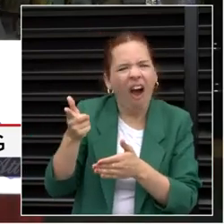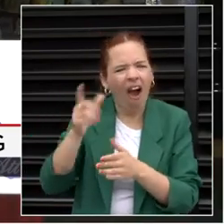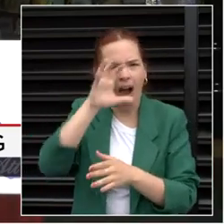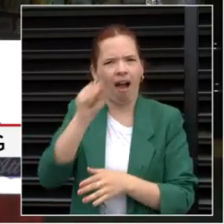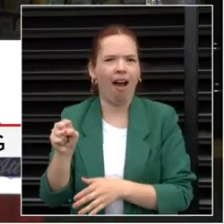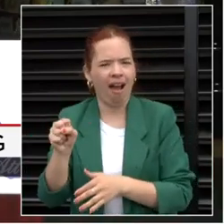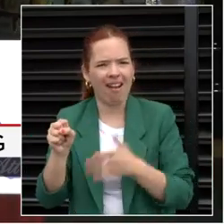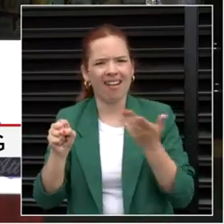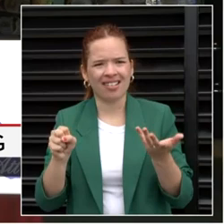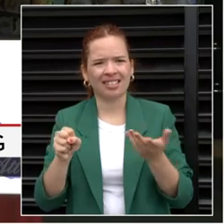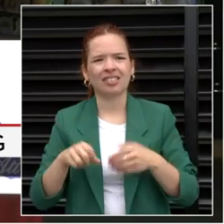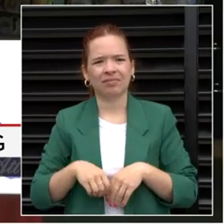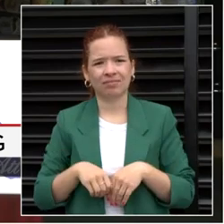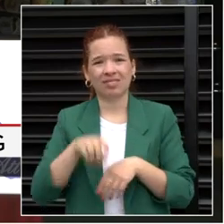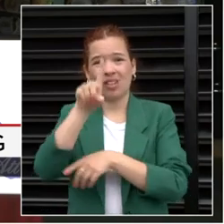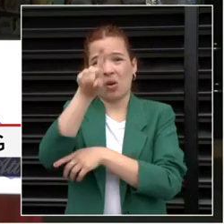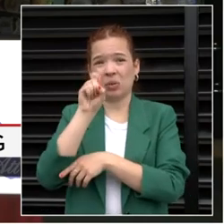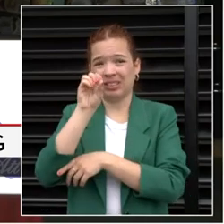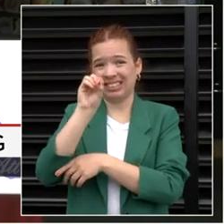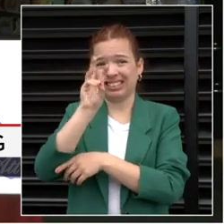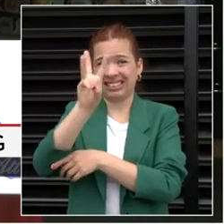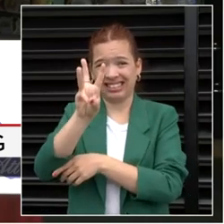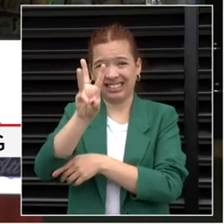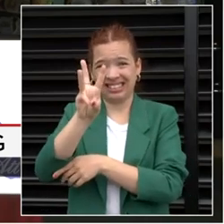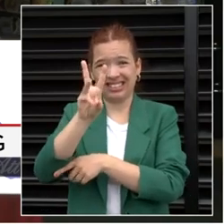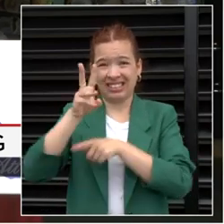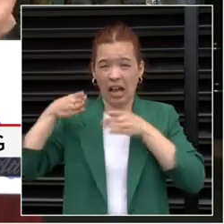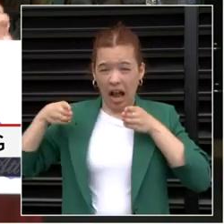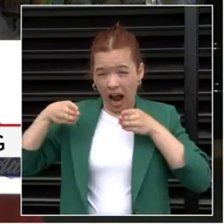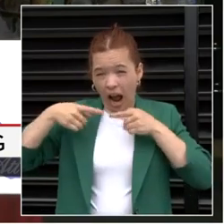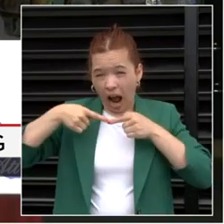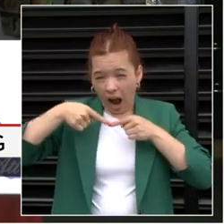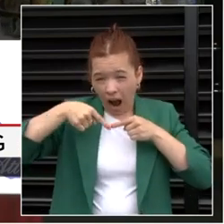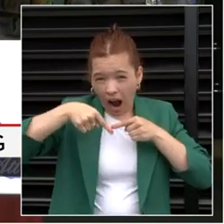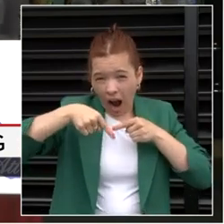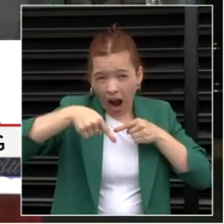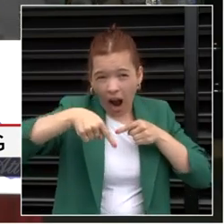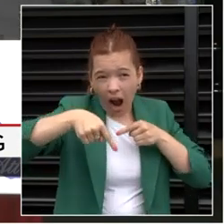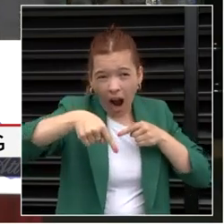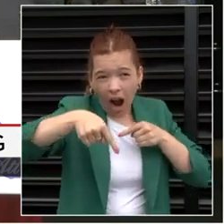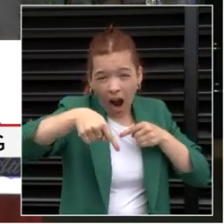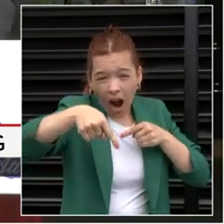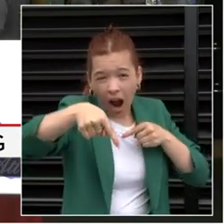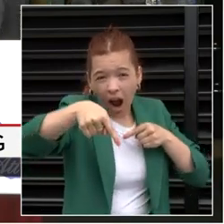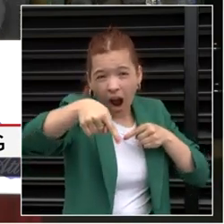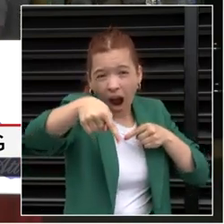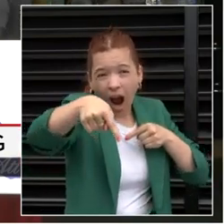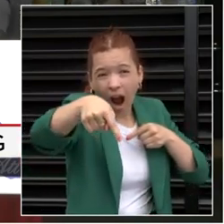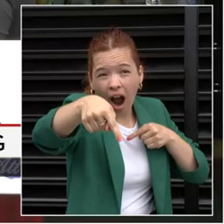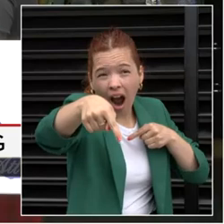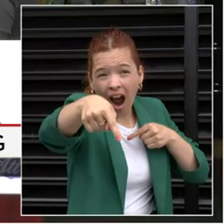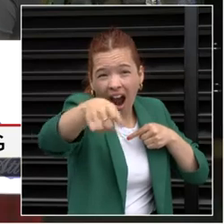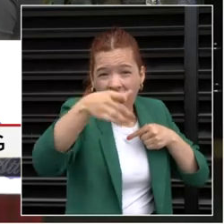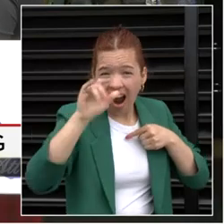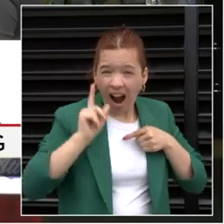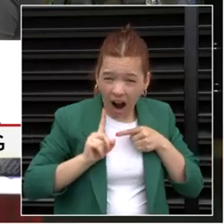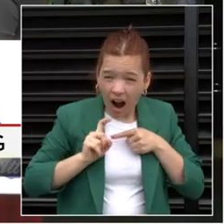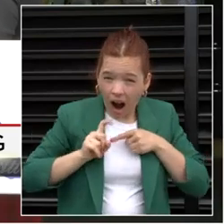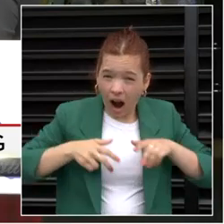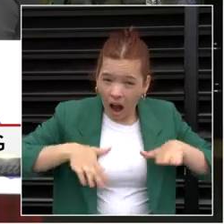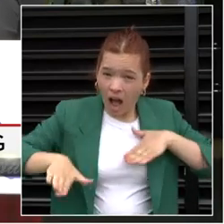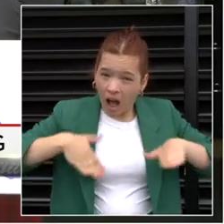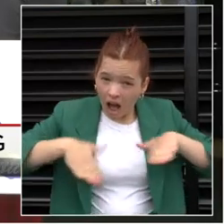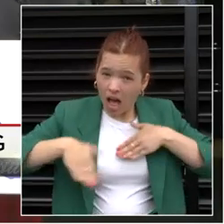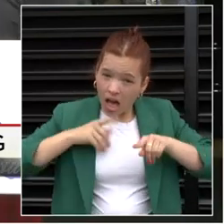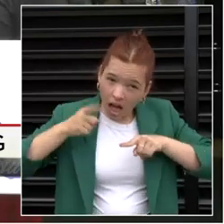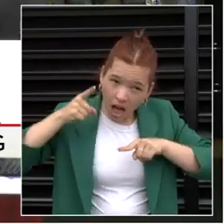106-foot hallway, stretching like an umbilical cord attaching to that room, feeding in a culture